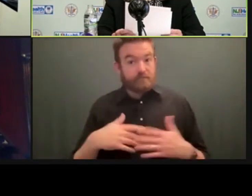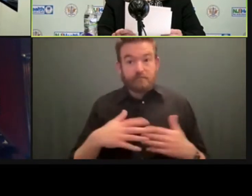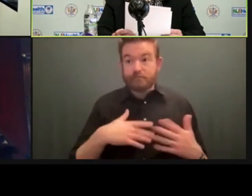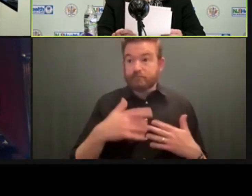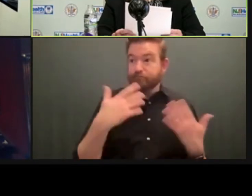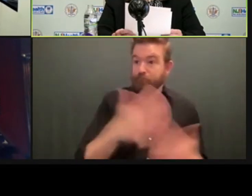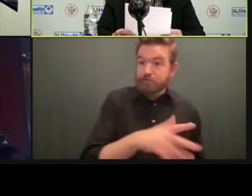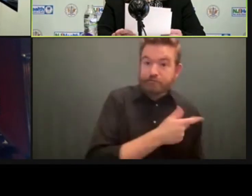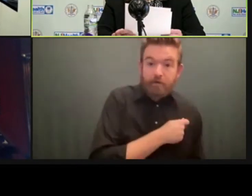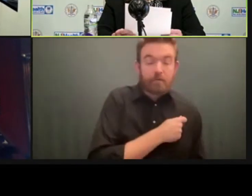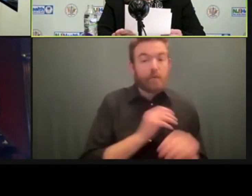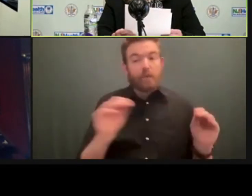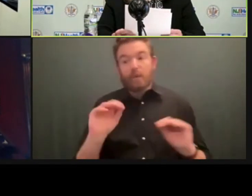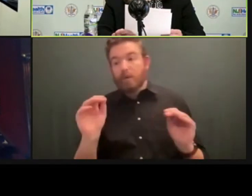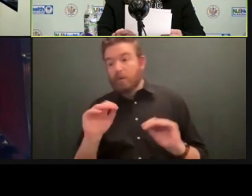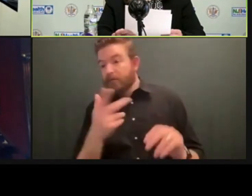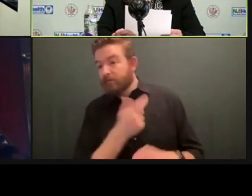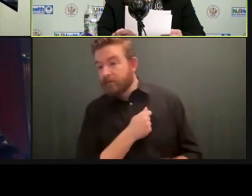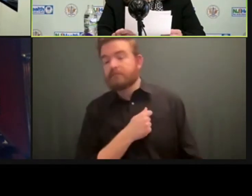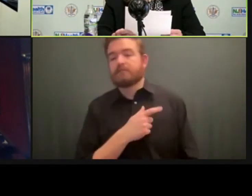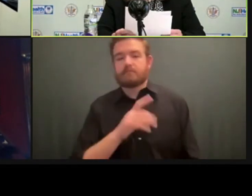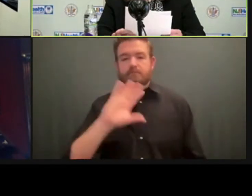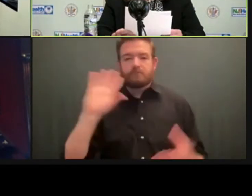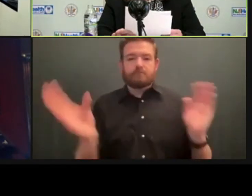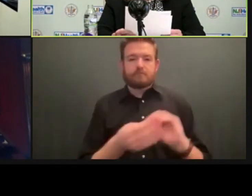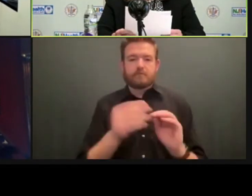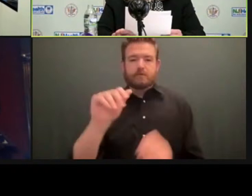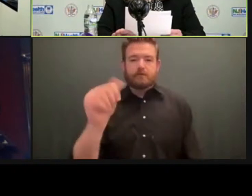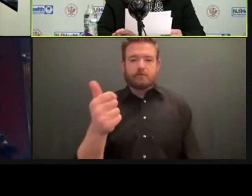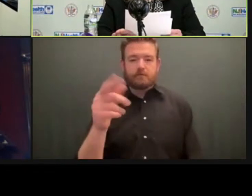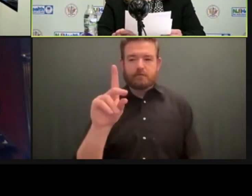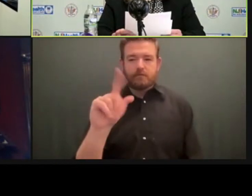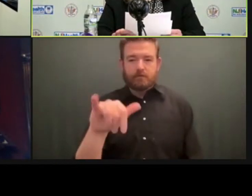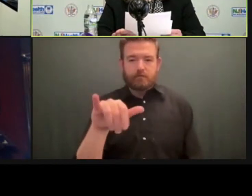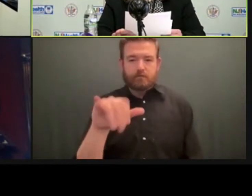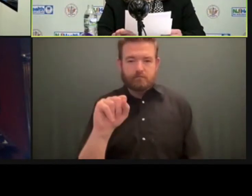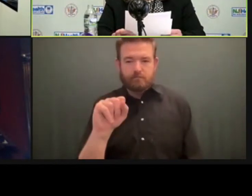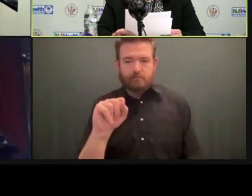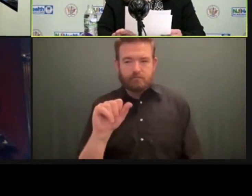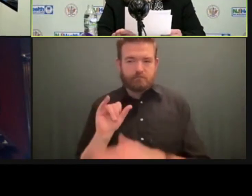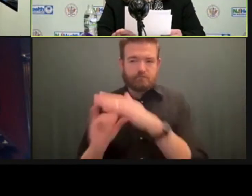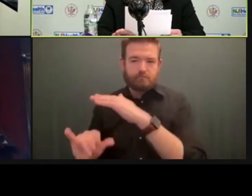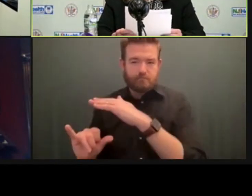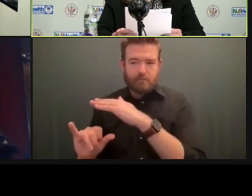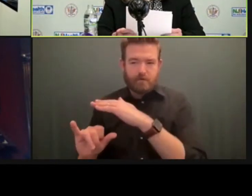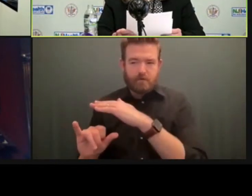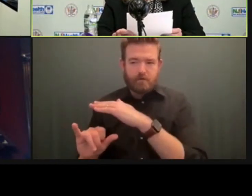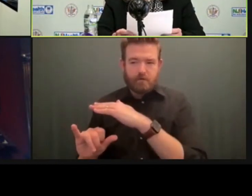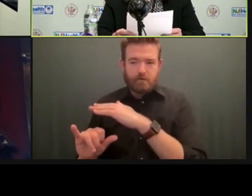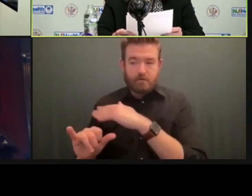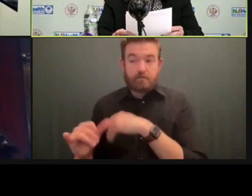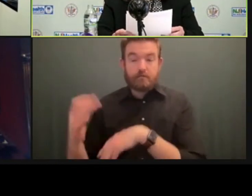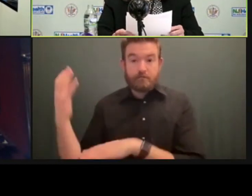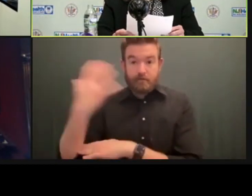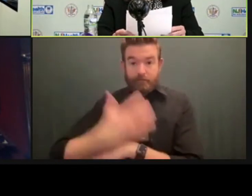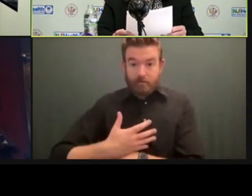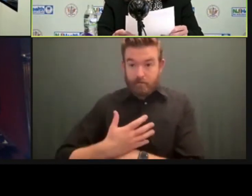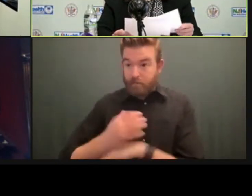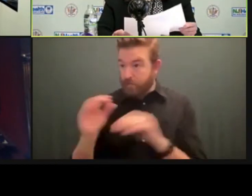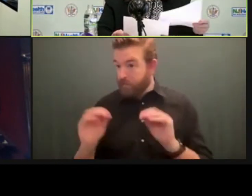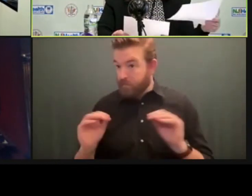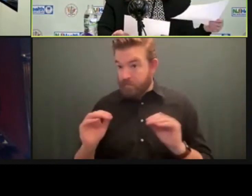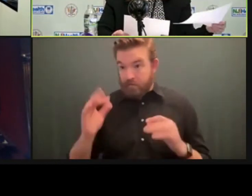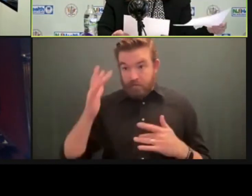10 days total. Isolate for 5 days. If asymptomatic or symptoms are resolving after 5